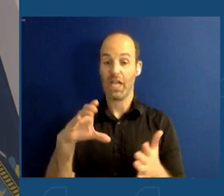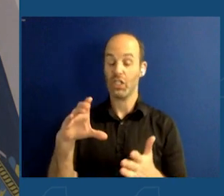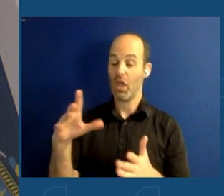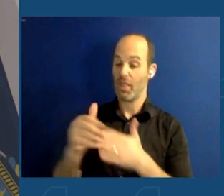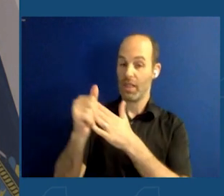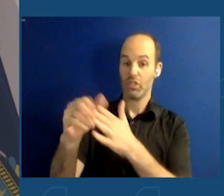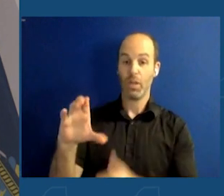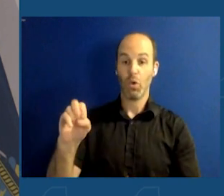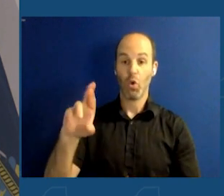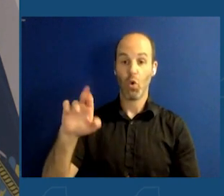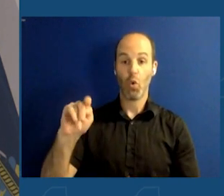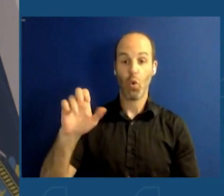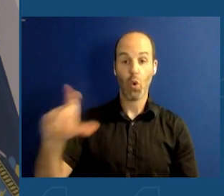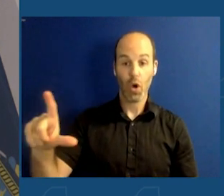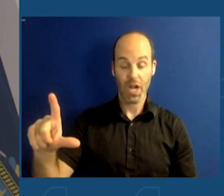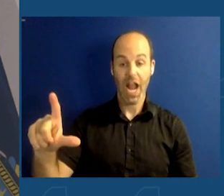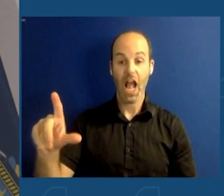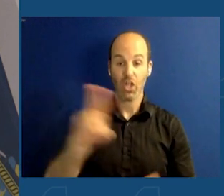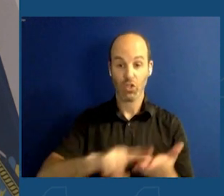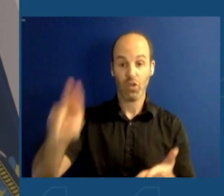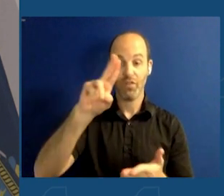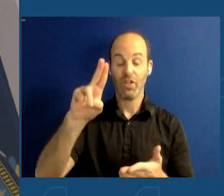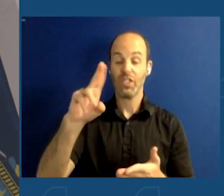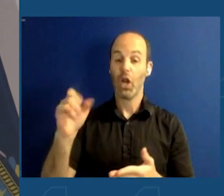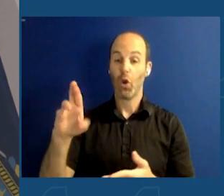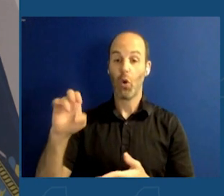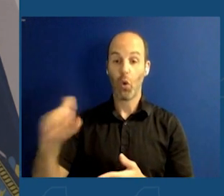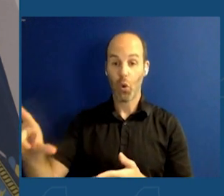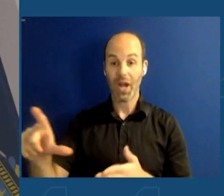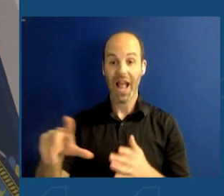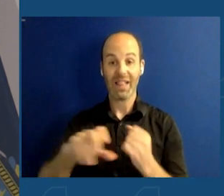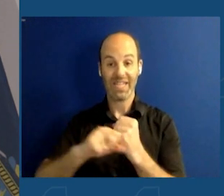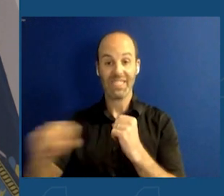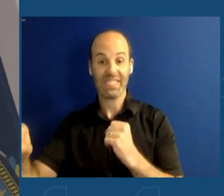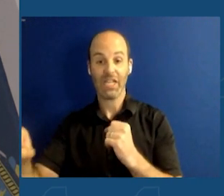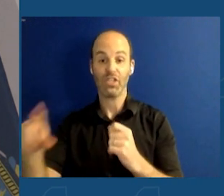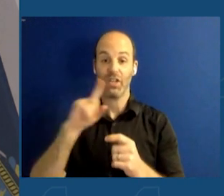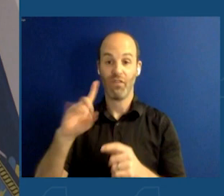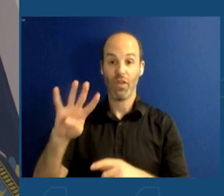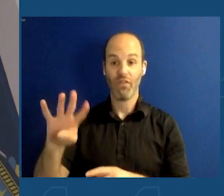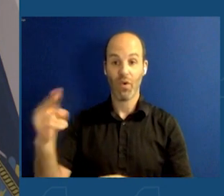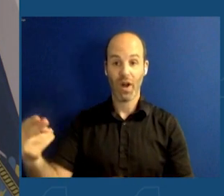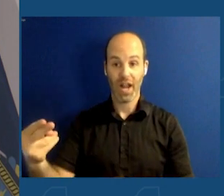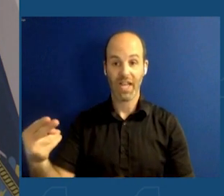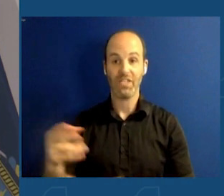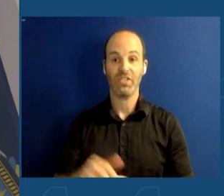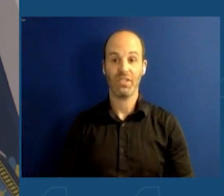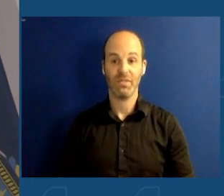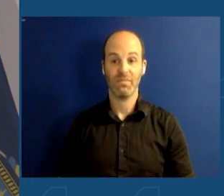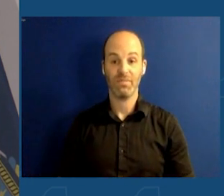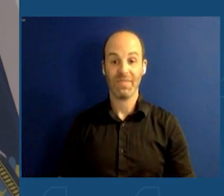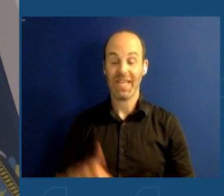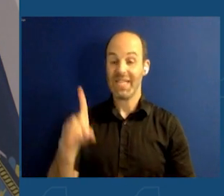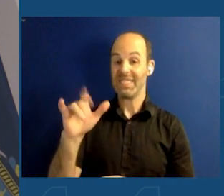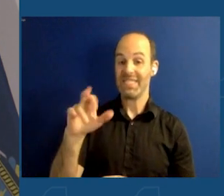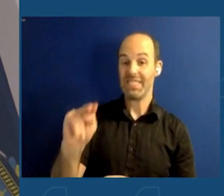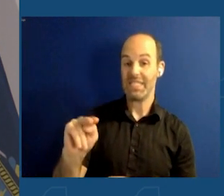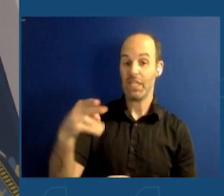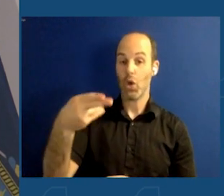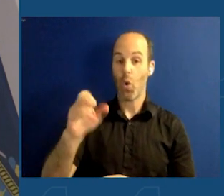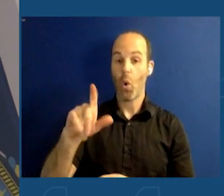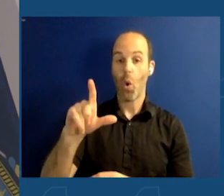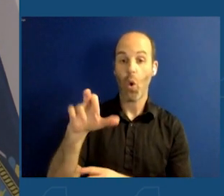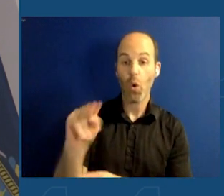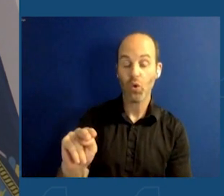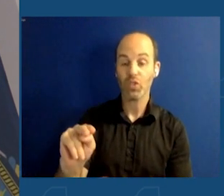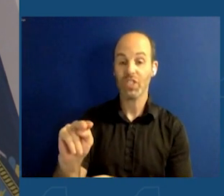Cornell Cooperative Extension for the 4-H program. They lead here. Dean Holton, Vice President of